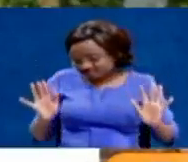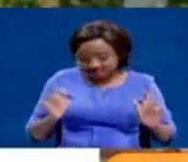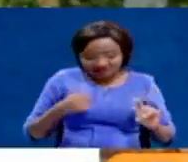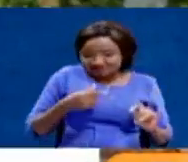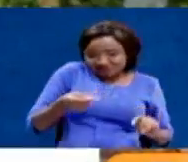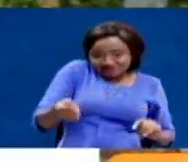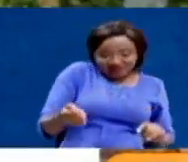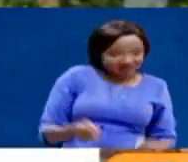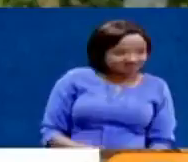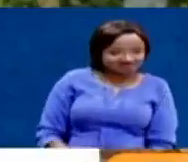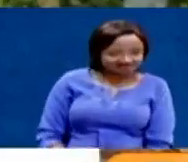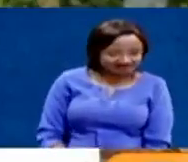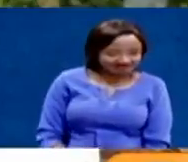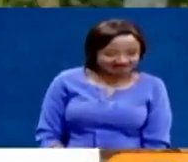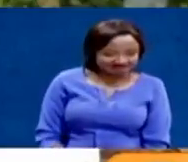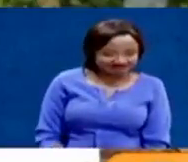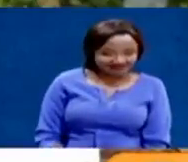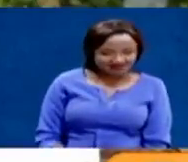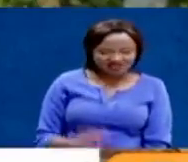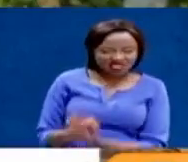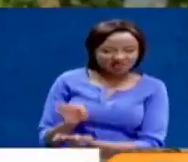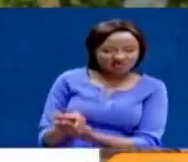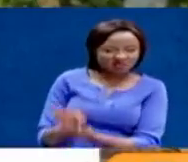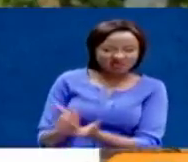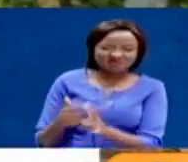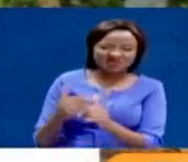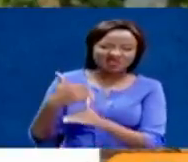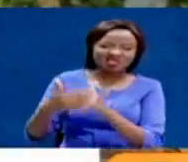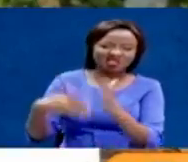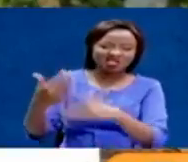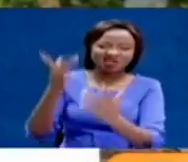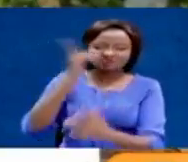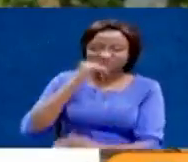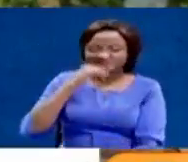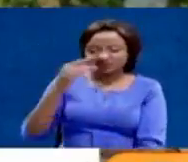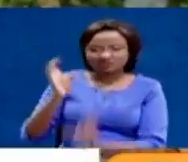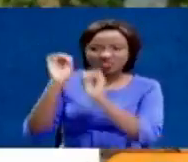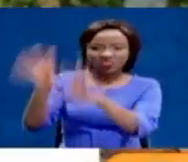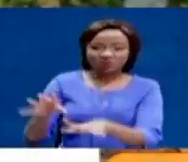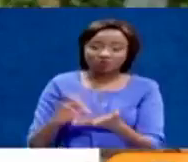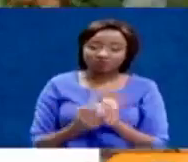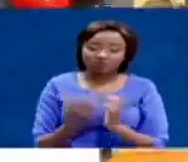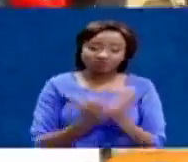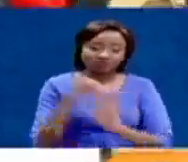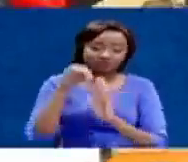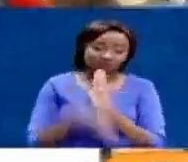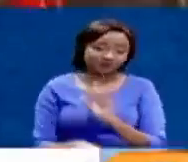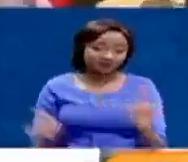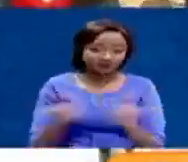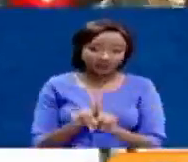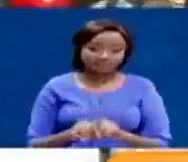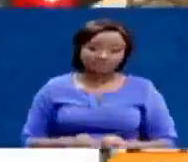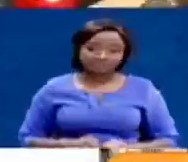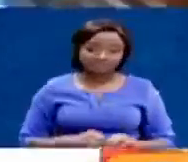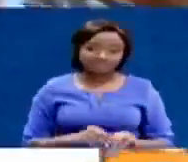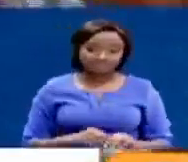nimekatakatwa, unaona utanunua hapo, utaweka hapo siku mbili itaharibika tena utupe. Sasa hapo biashara itatena itakuwa ni mbaya. The